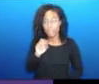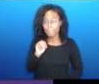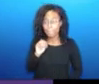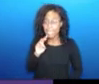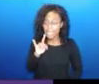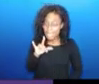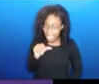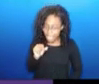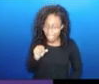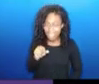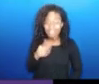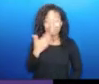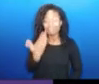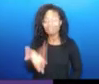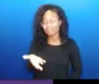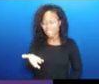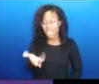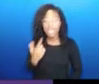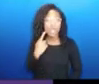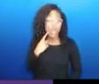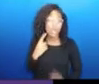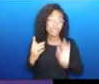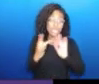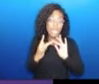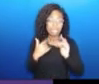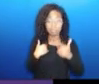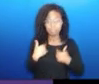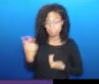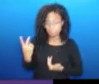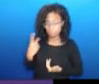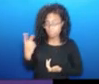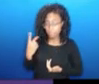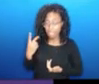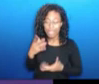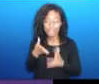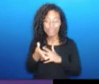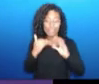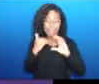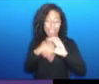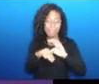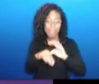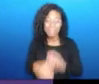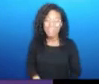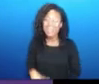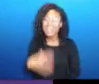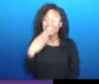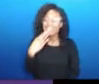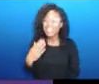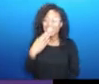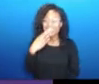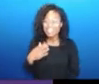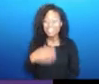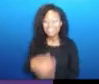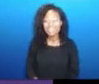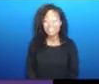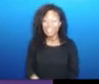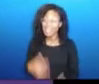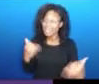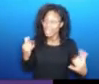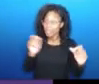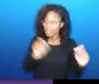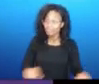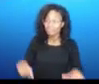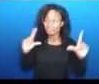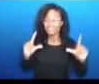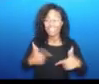gladly connect with Mary or I through our emails. Thank you, and now let's go to the live